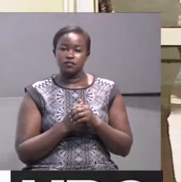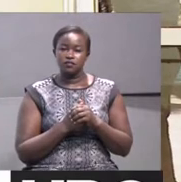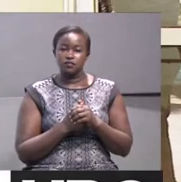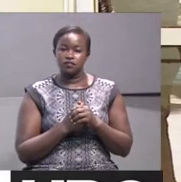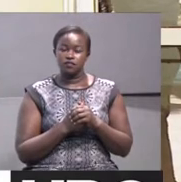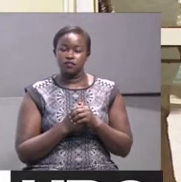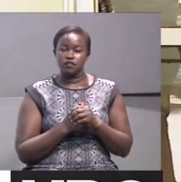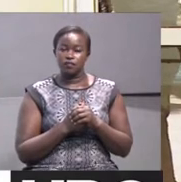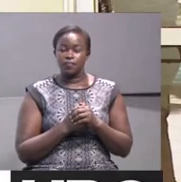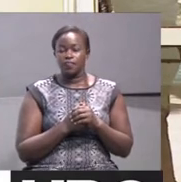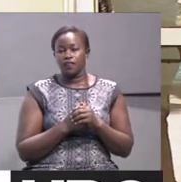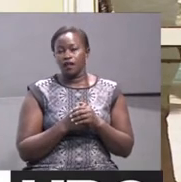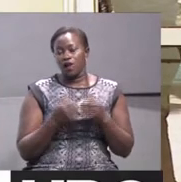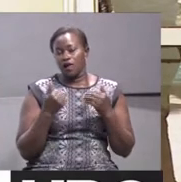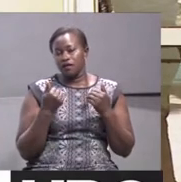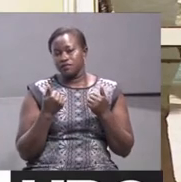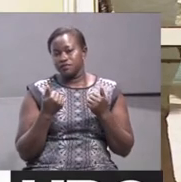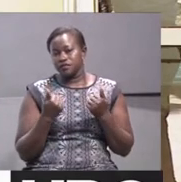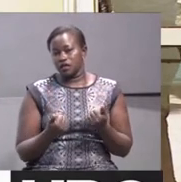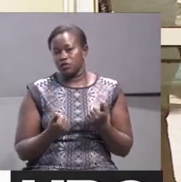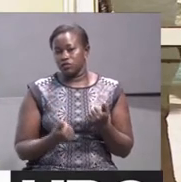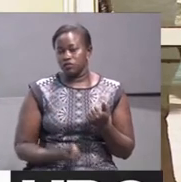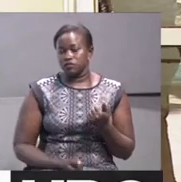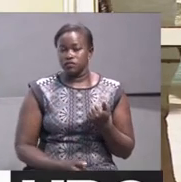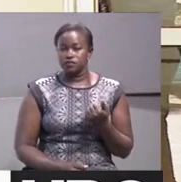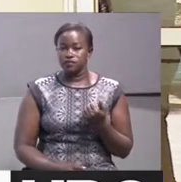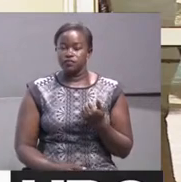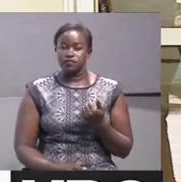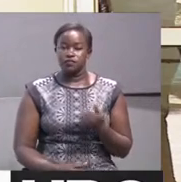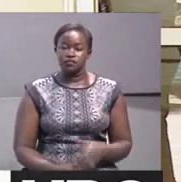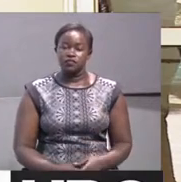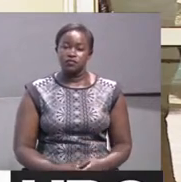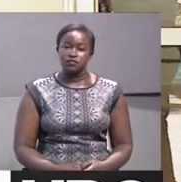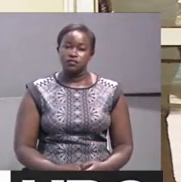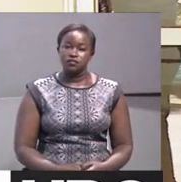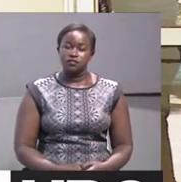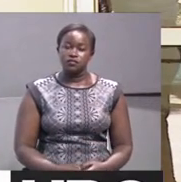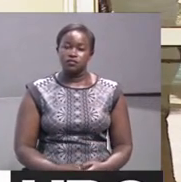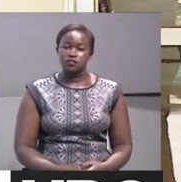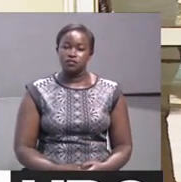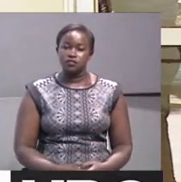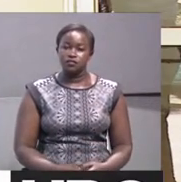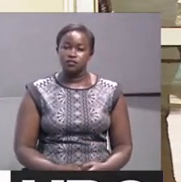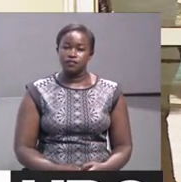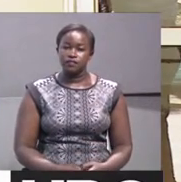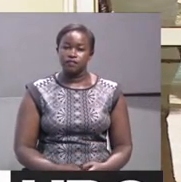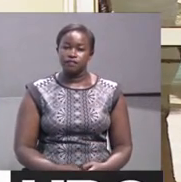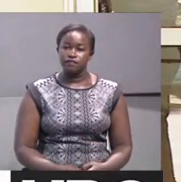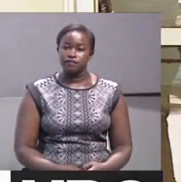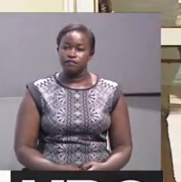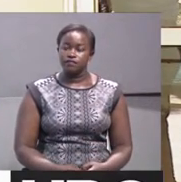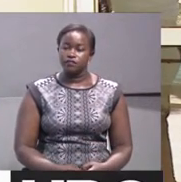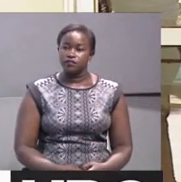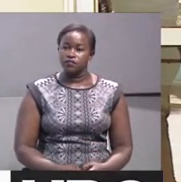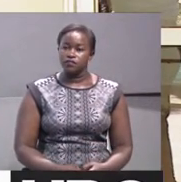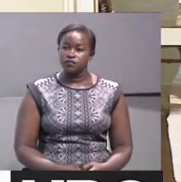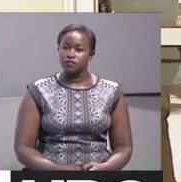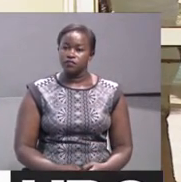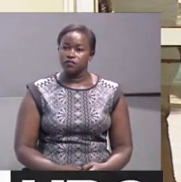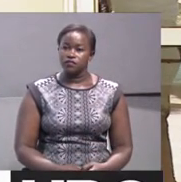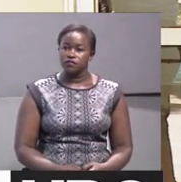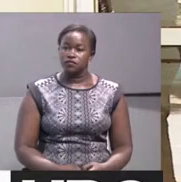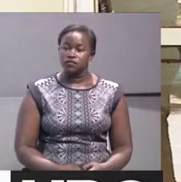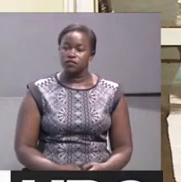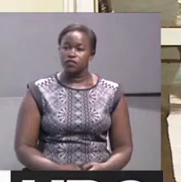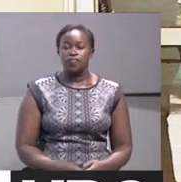should not come like you give them prices which will take them out of the business, no. You give them prices which reflects